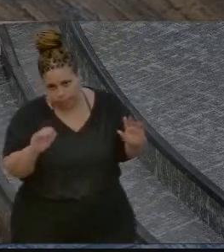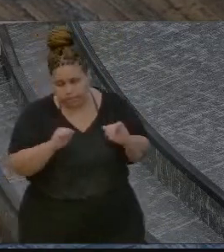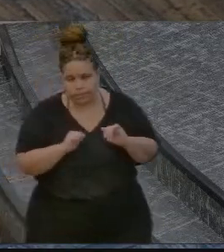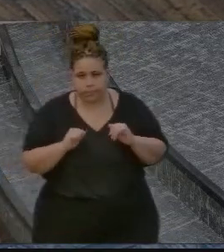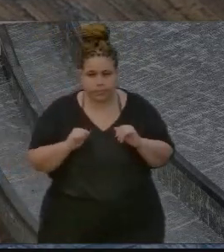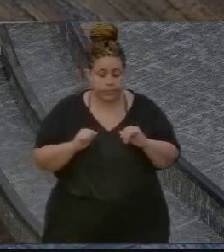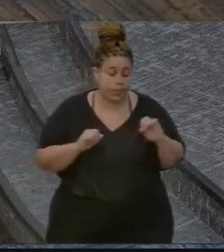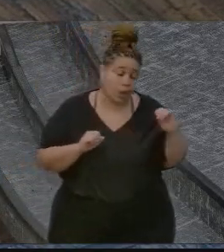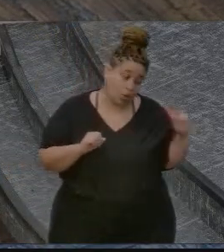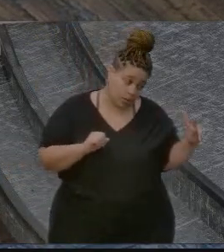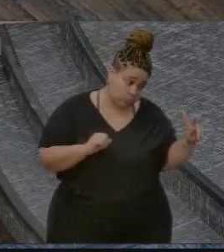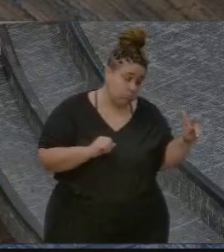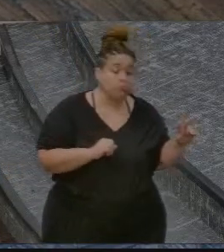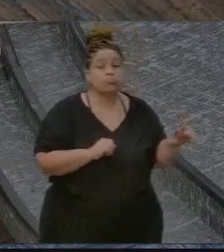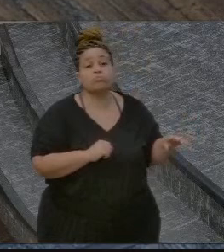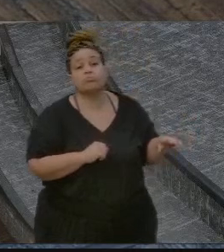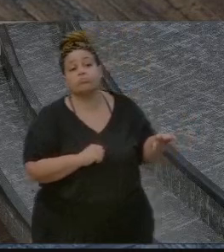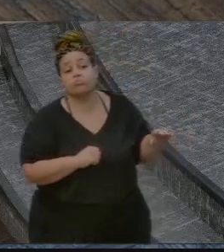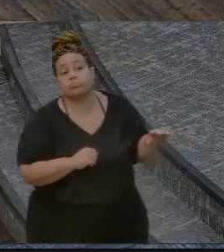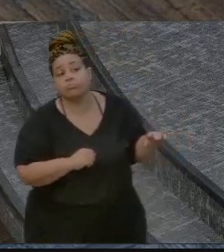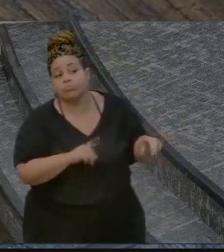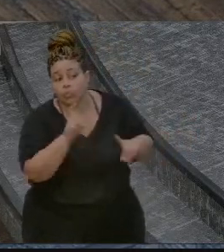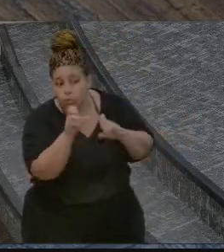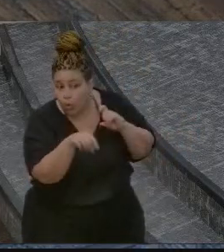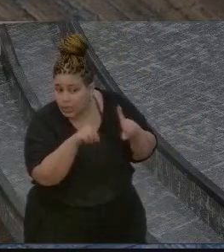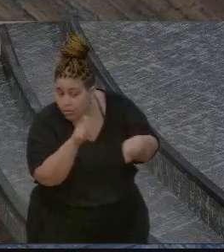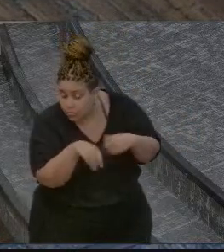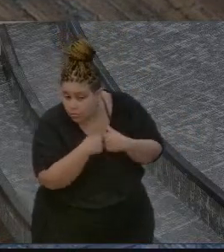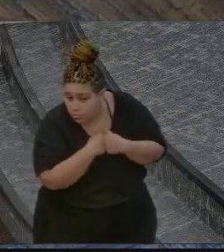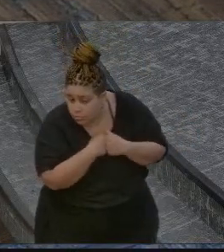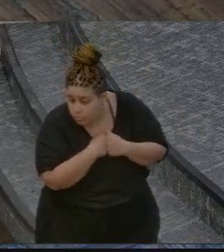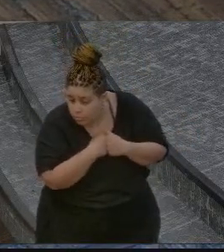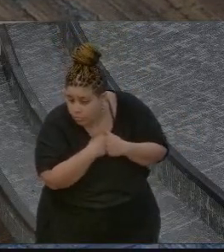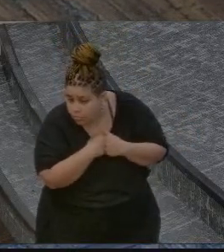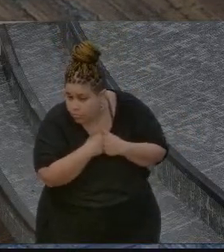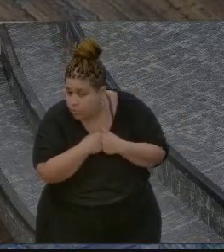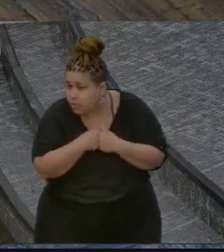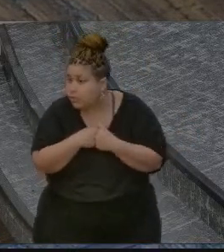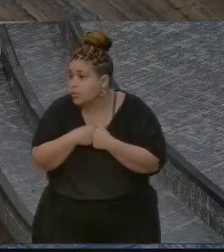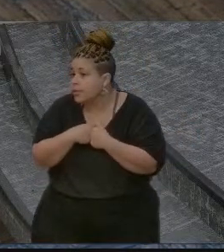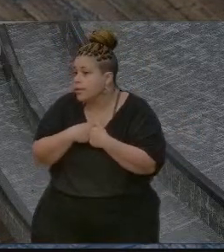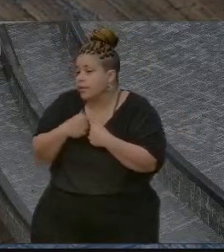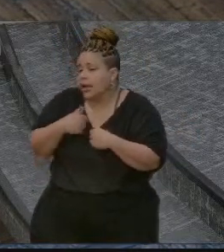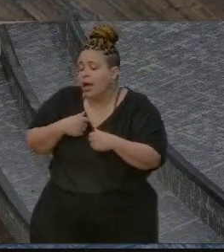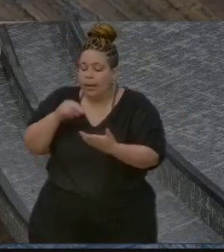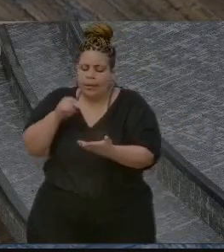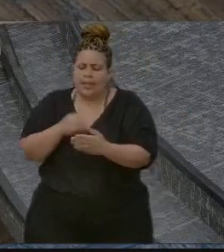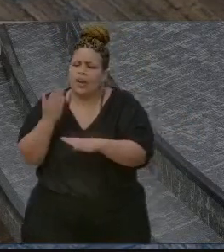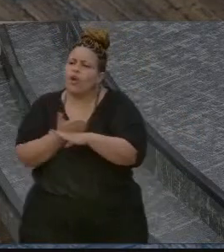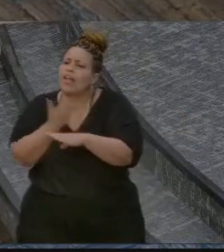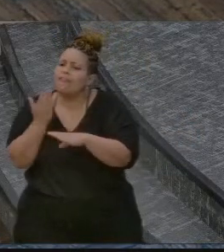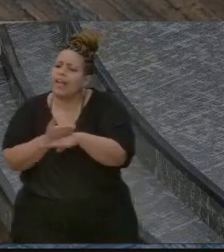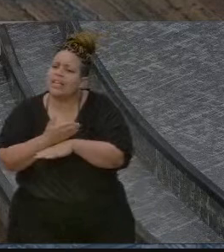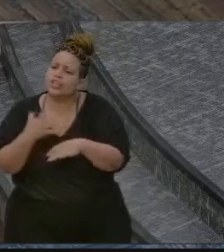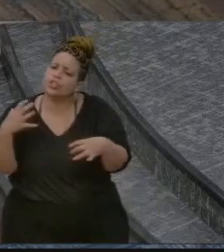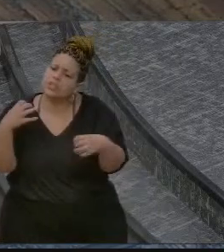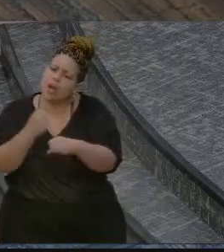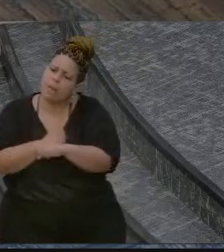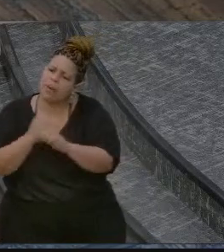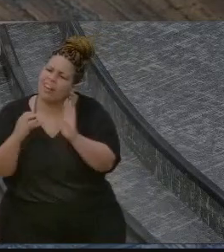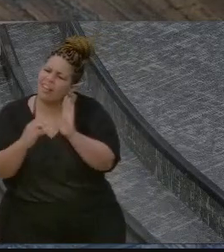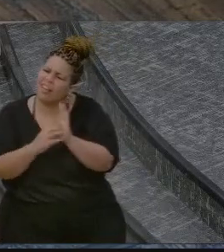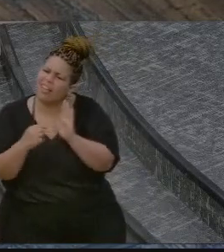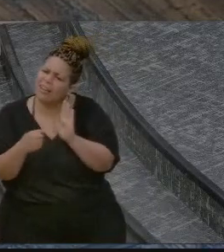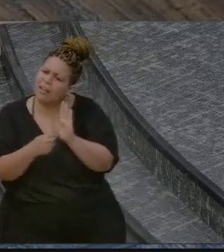All right, any additional questions or comments? Yeah, I'm looking at the renovation summary that you gave us, and it says